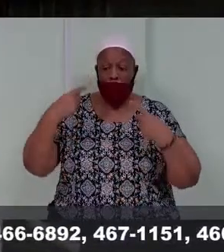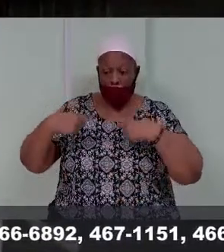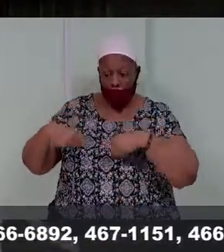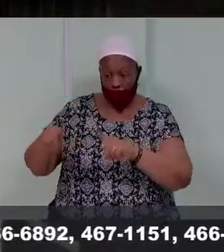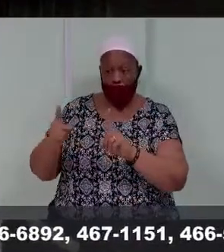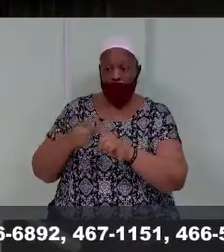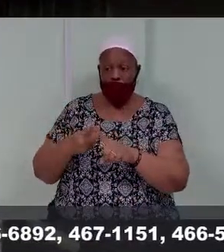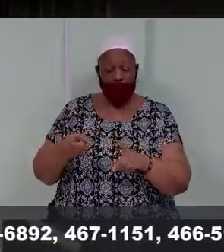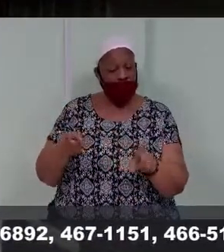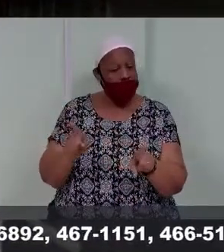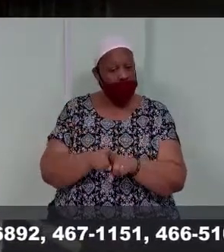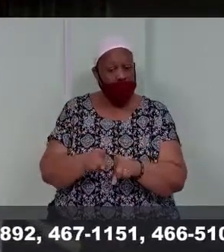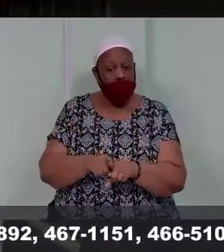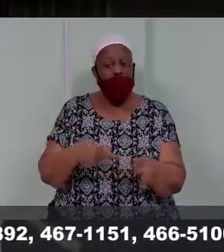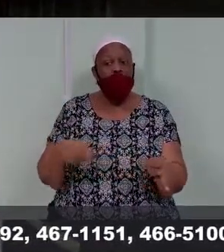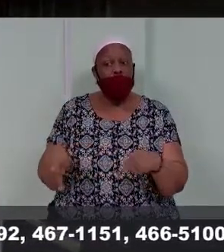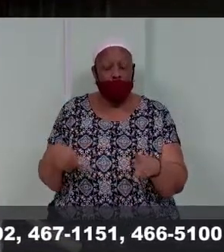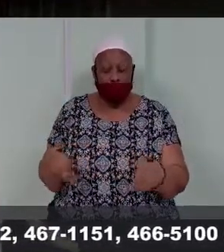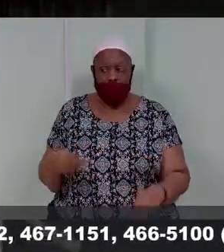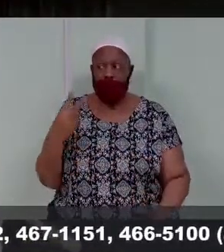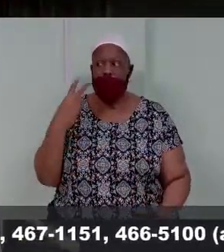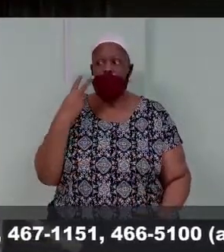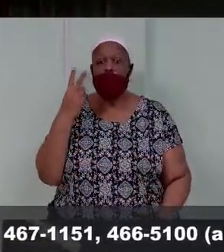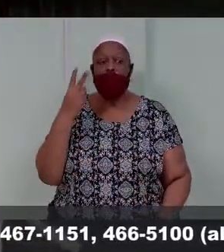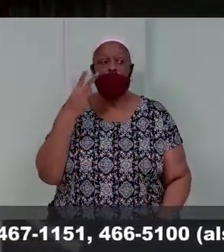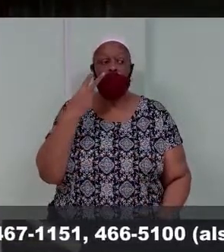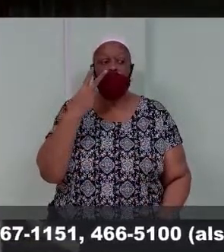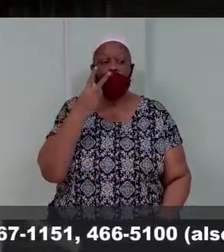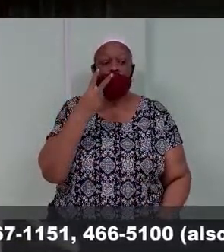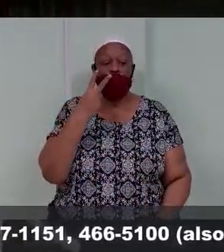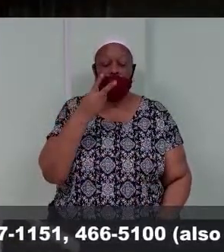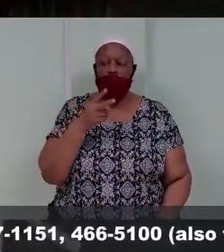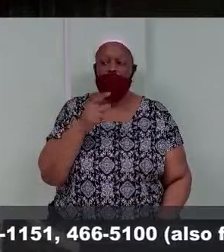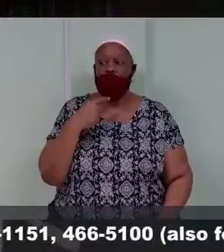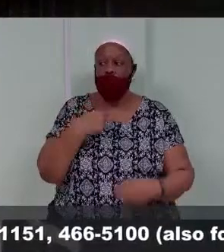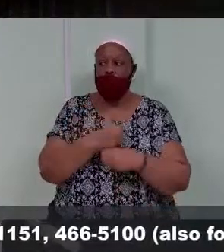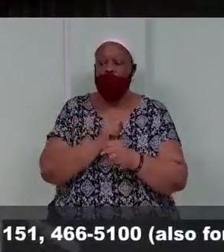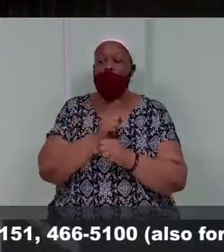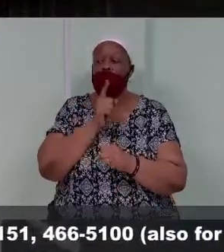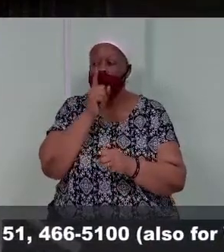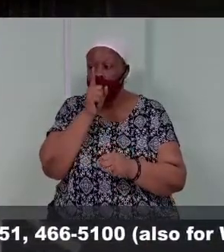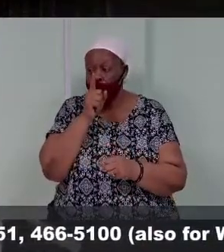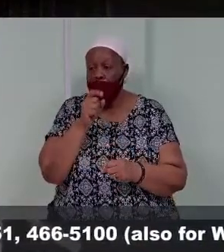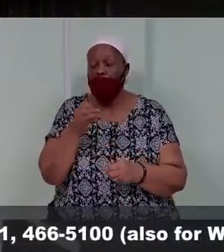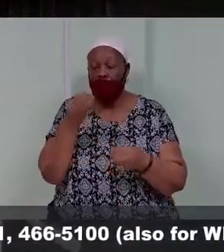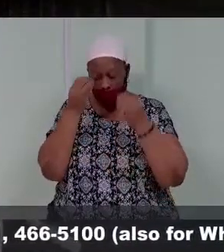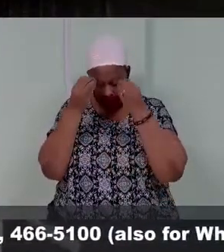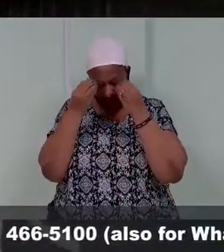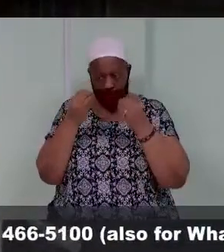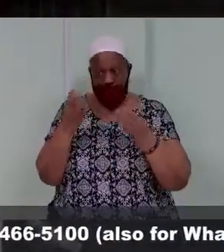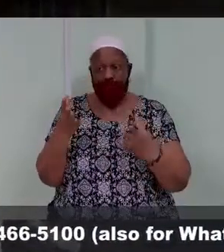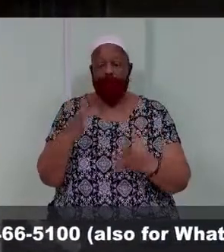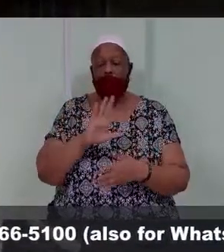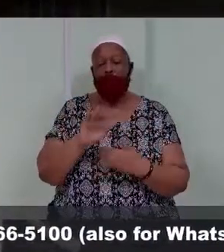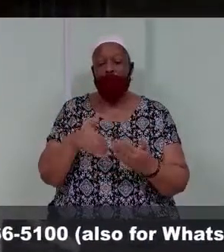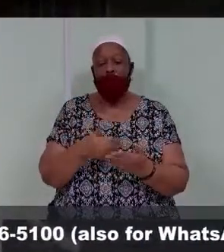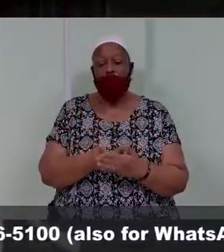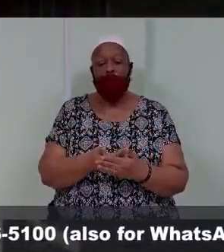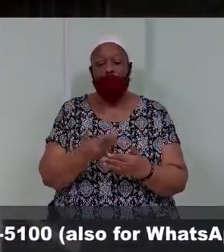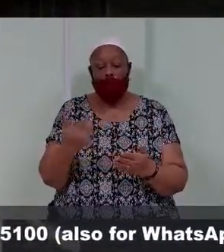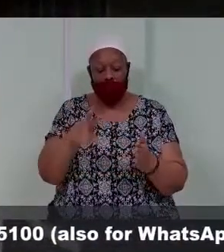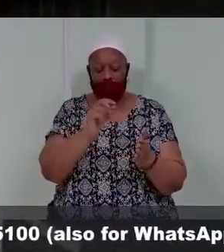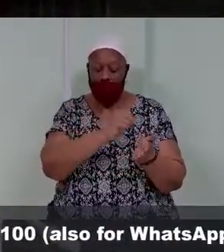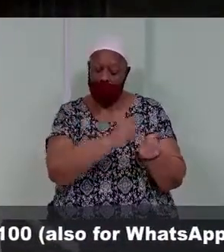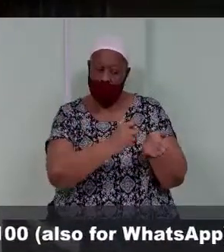guide the protocols and terms and conditions that have been placed before these promoters in order for them to